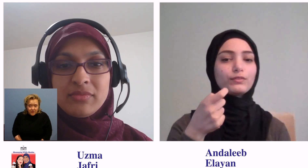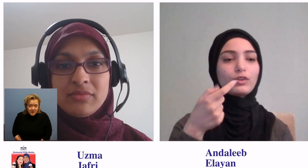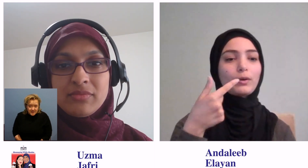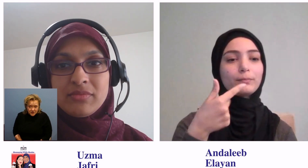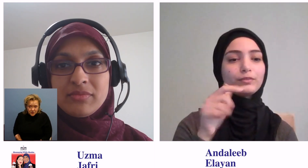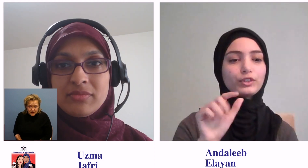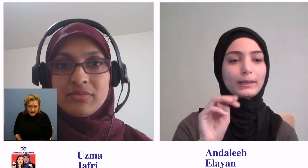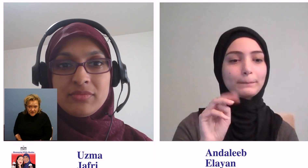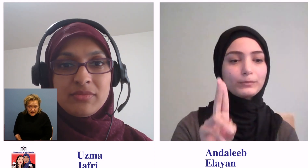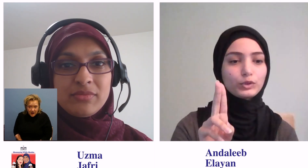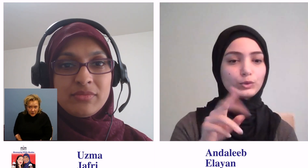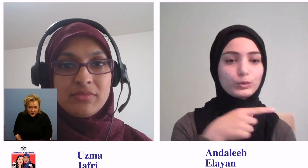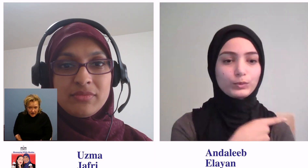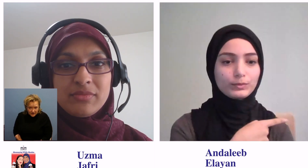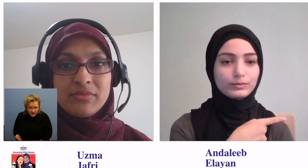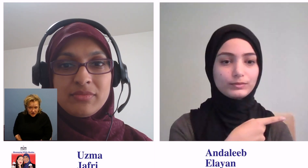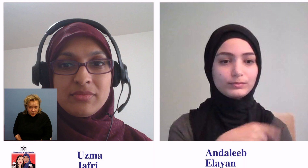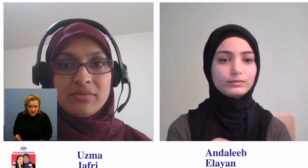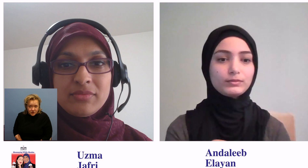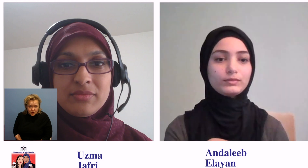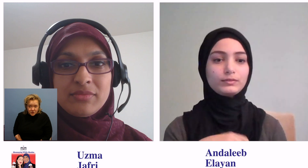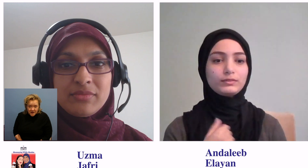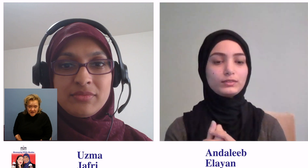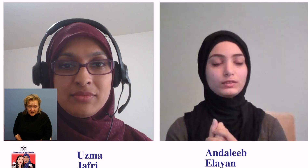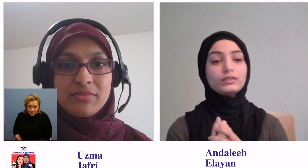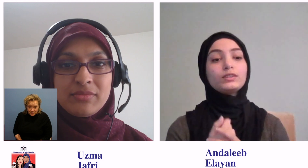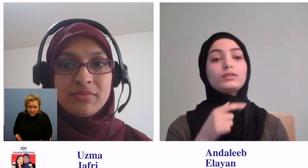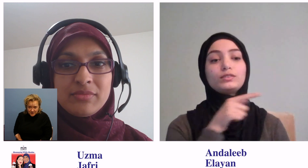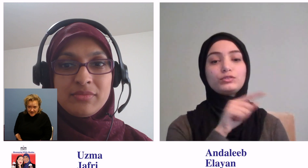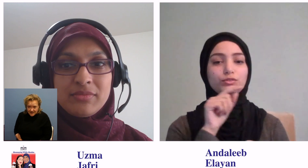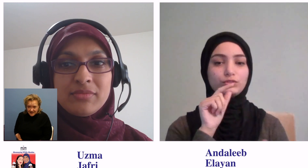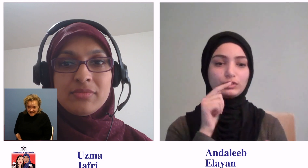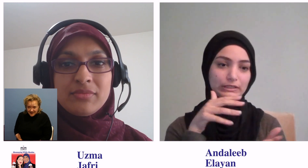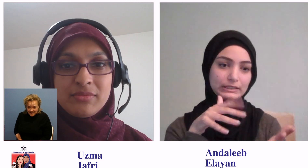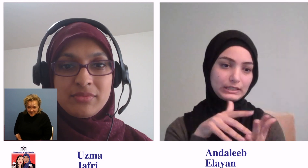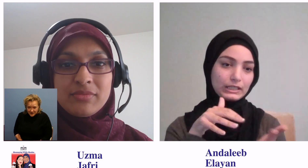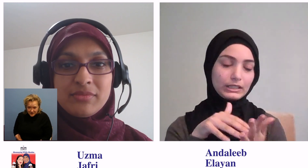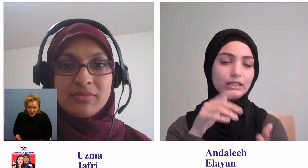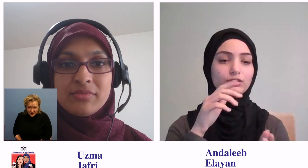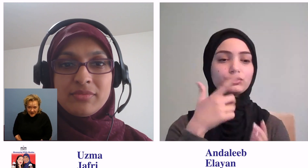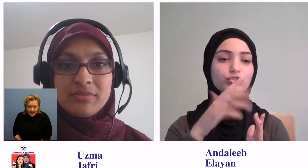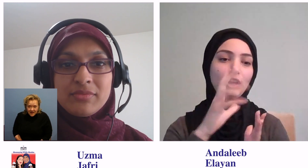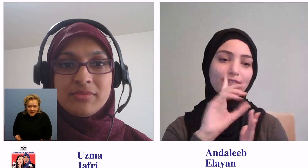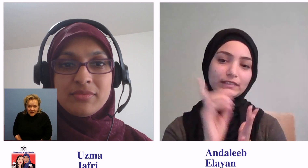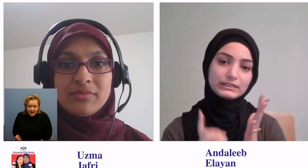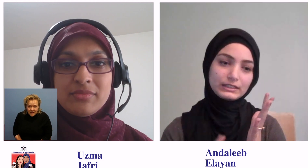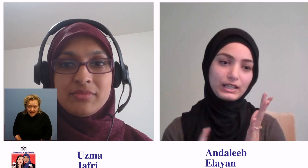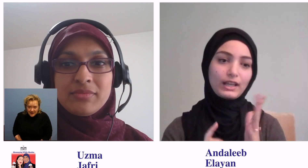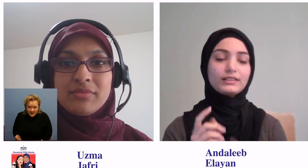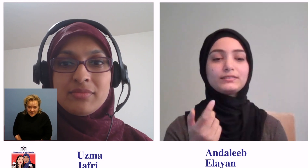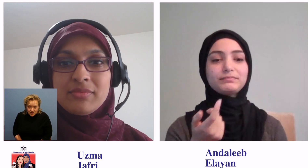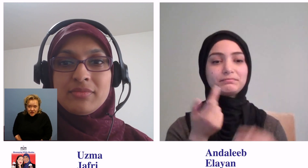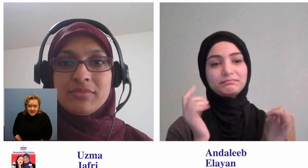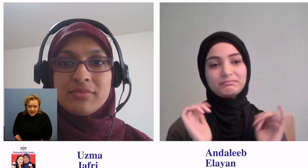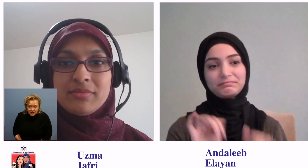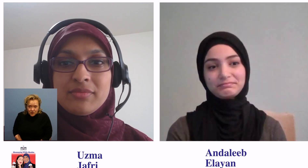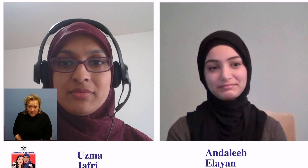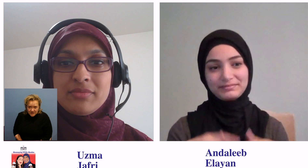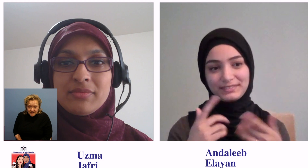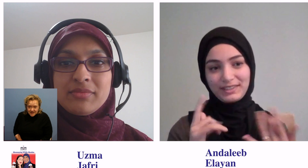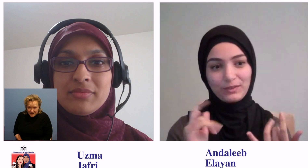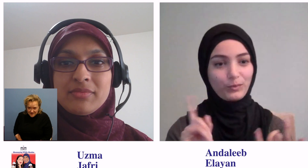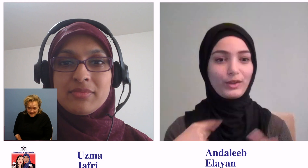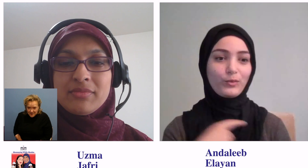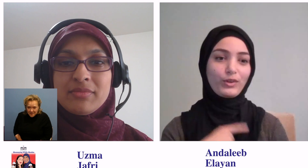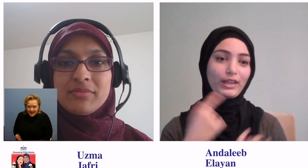However, my sister, who's deaf, did not go to Gallaudet. She went to George Mason University in the area here. And she studied